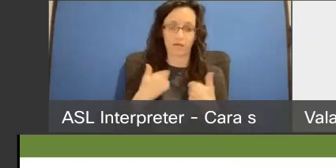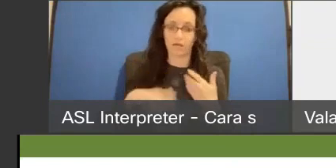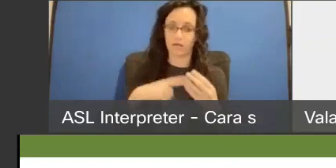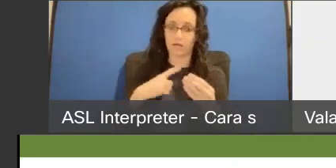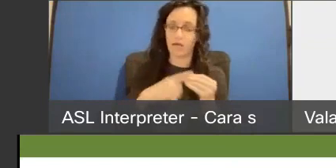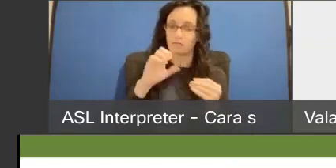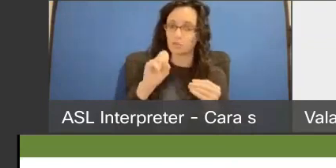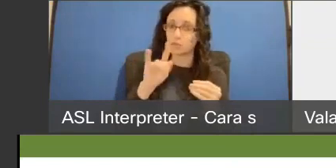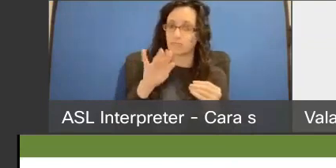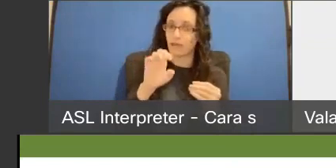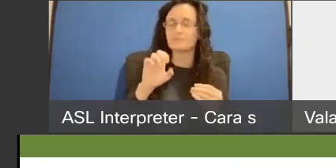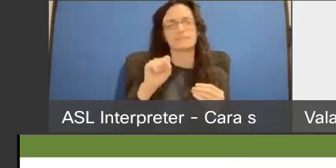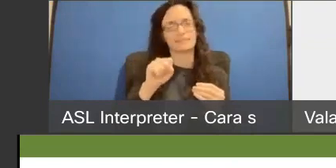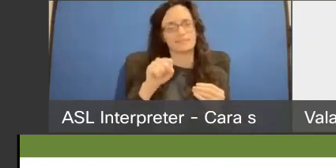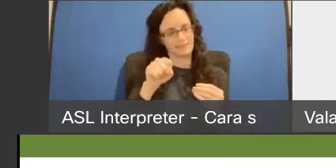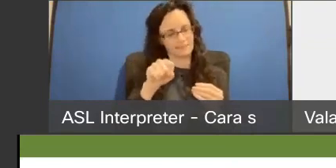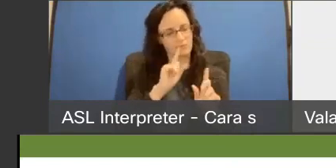doesn't plant the idea. But